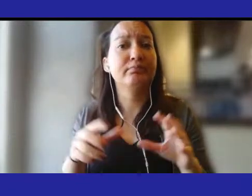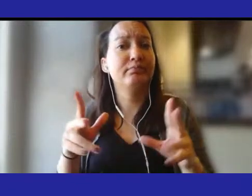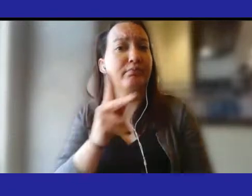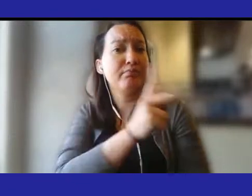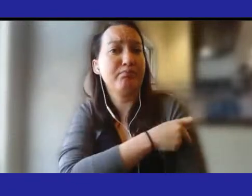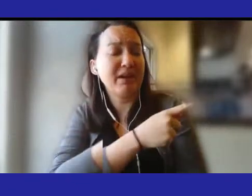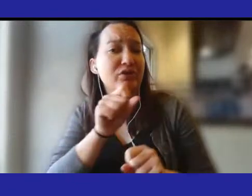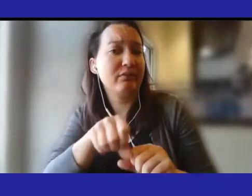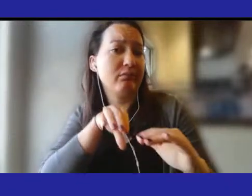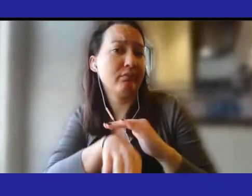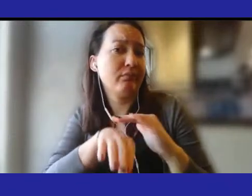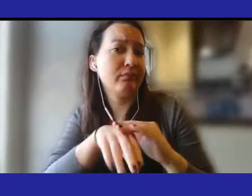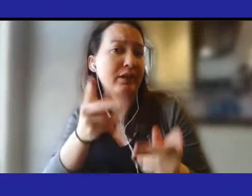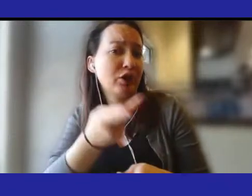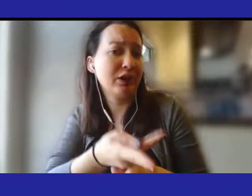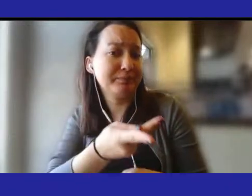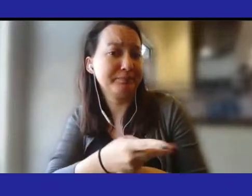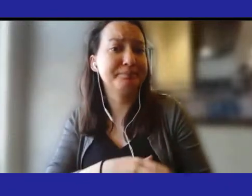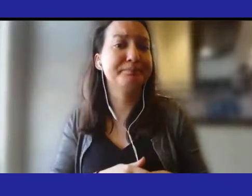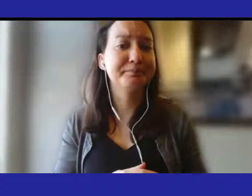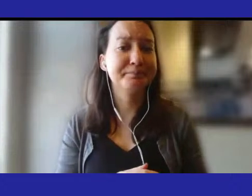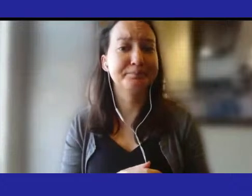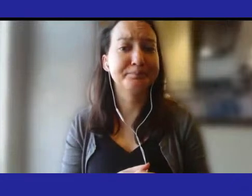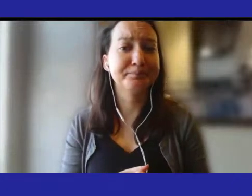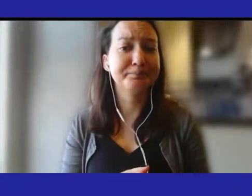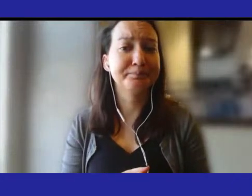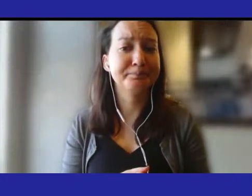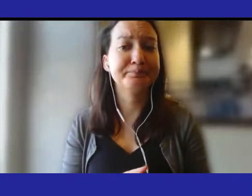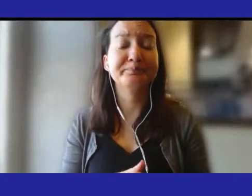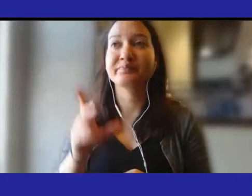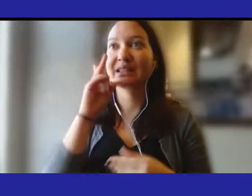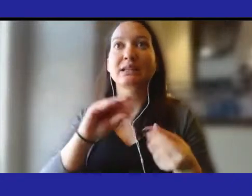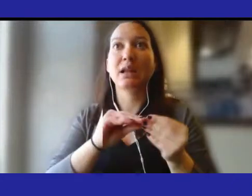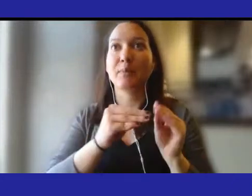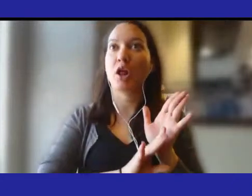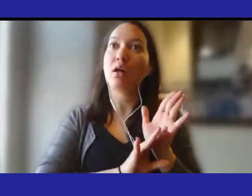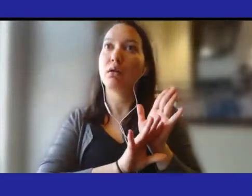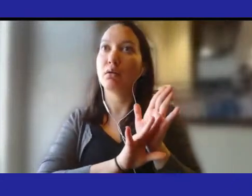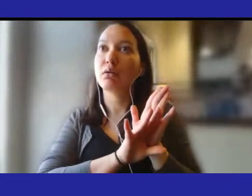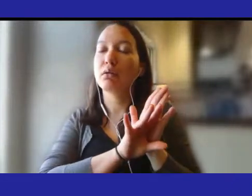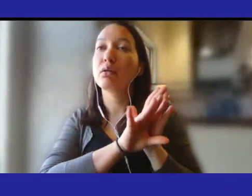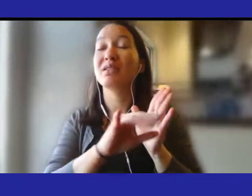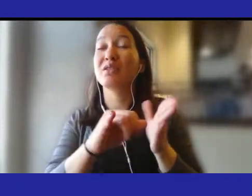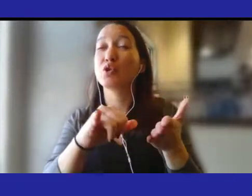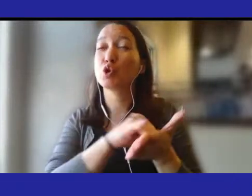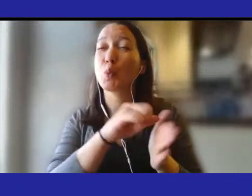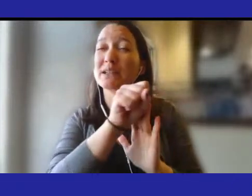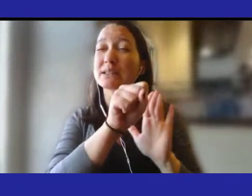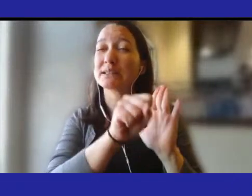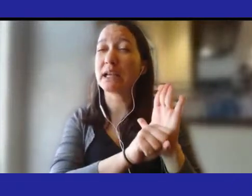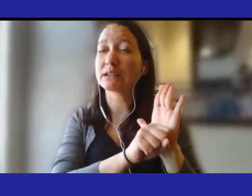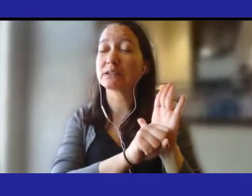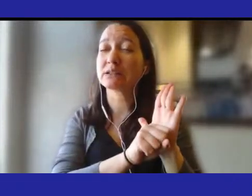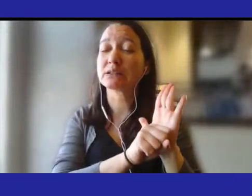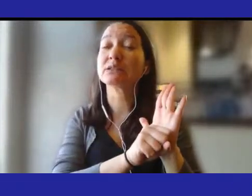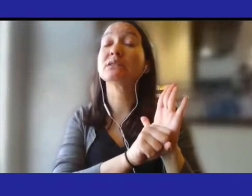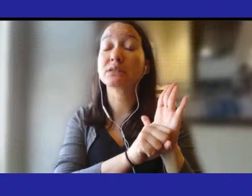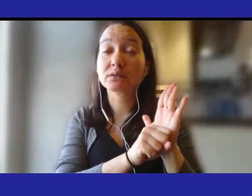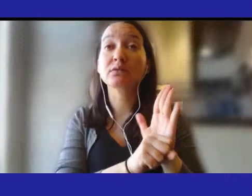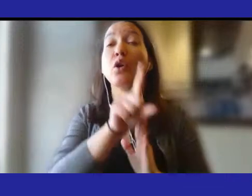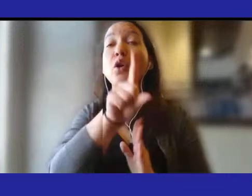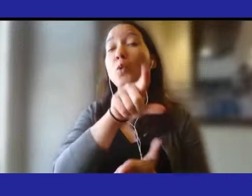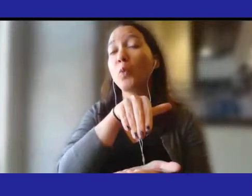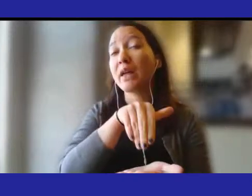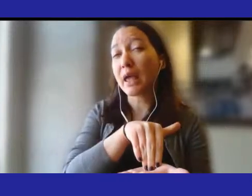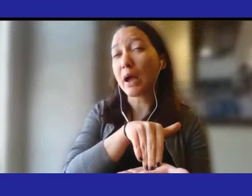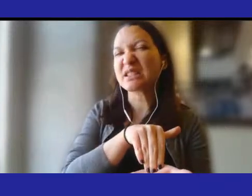well. Next. And so you can see the numbers. In New York State alone, we've actually gone from 1,000 about